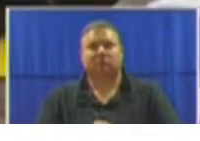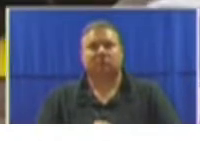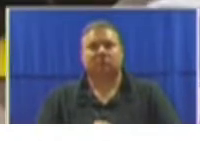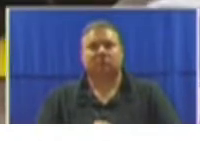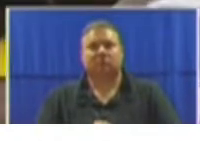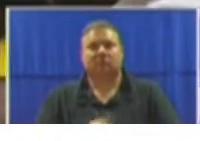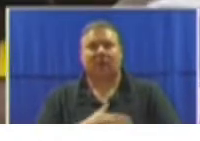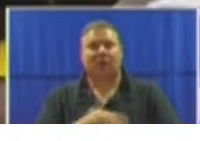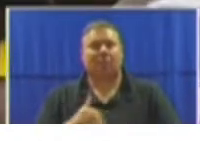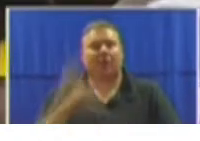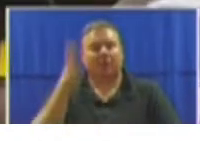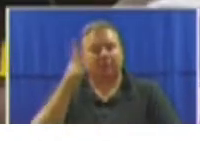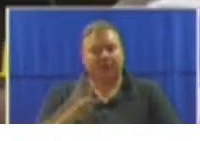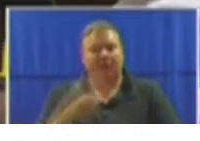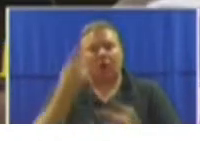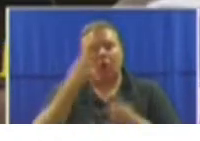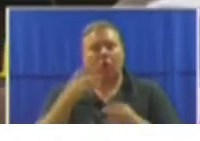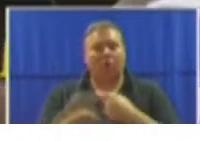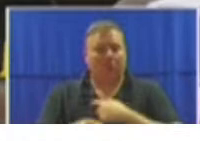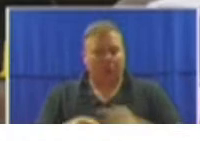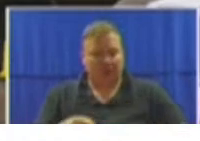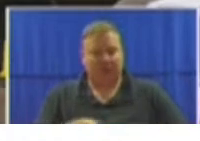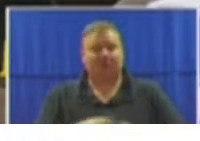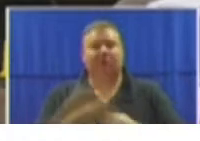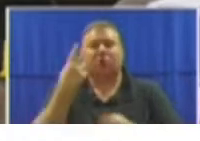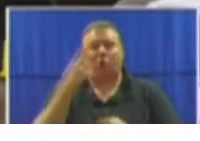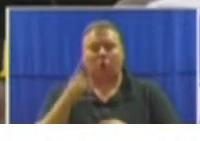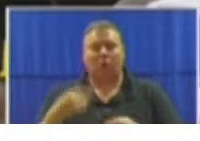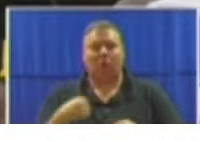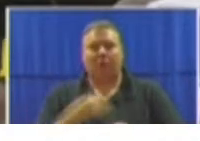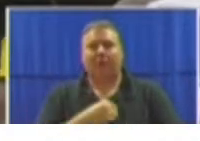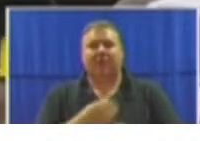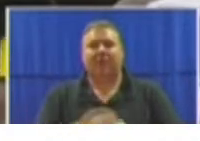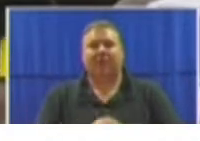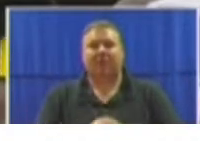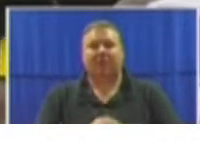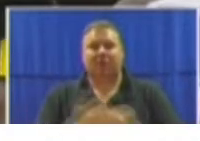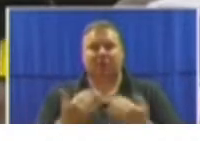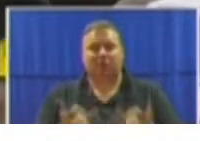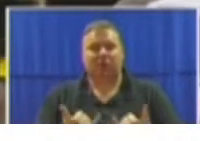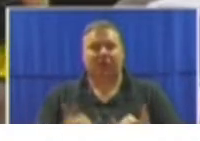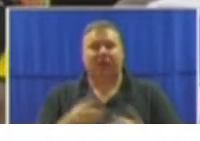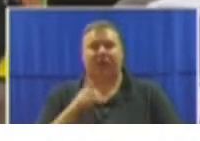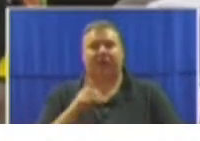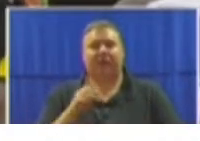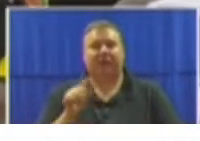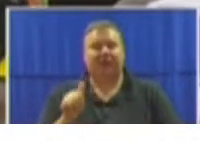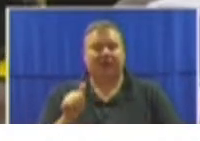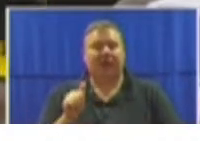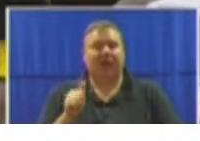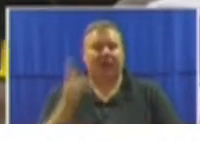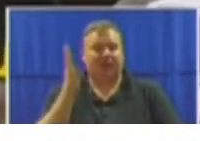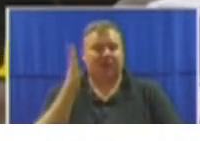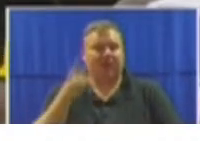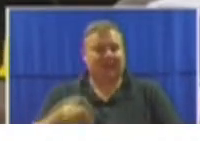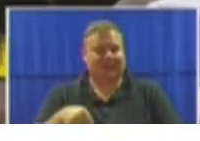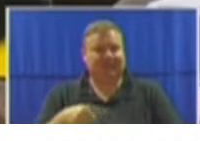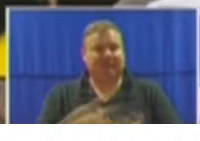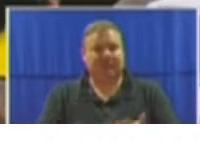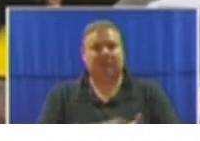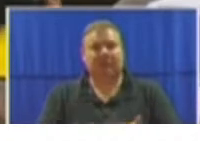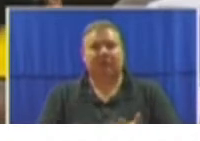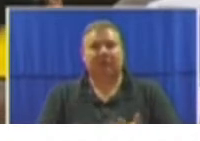Madam Speaker, Honourable President, Honourable Members, today from the DA speakers in this debate, you will hear a compelling